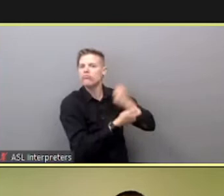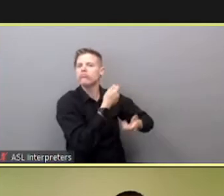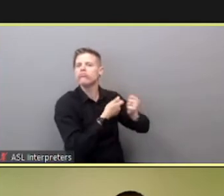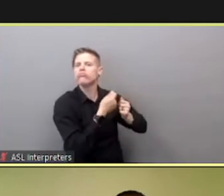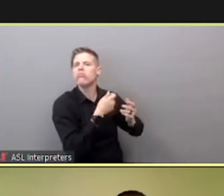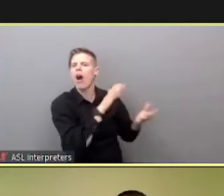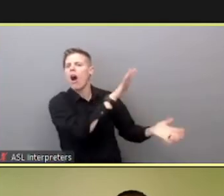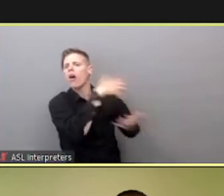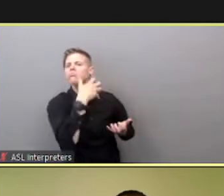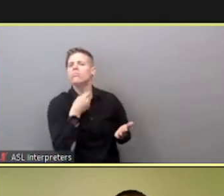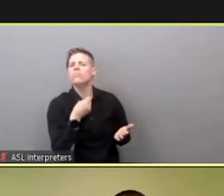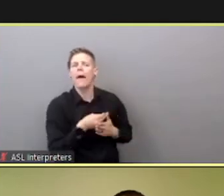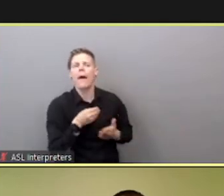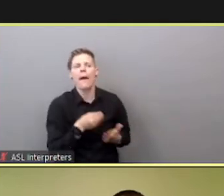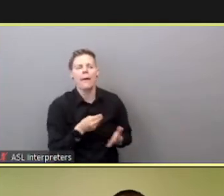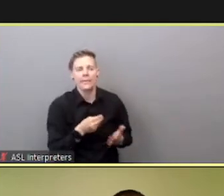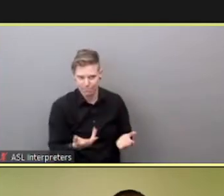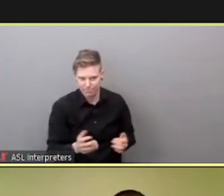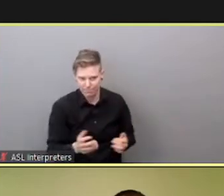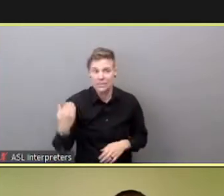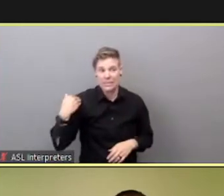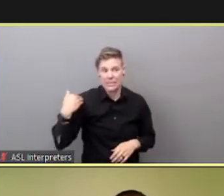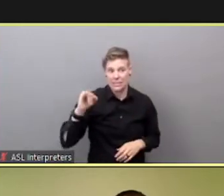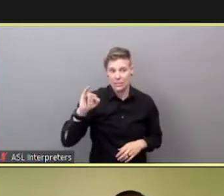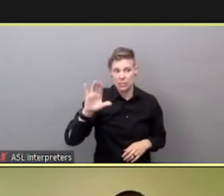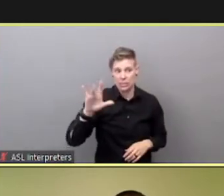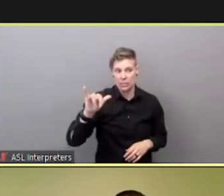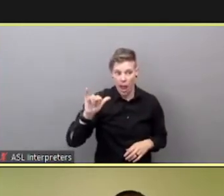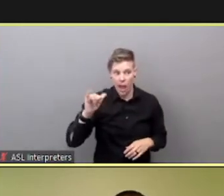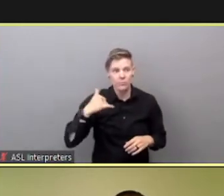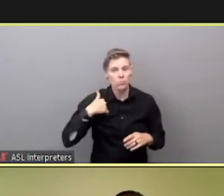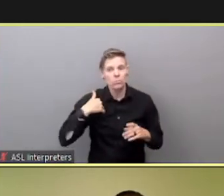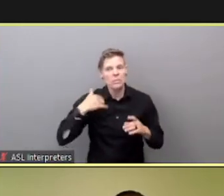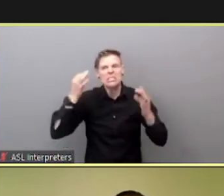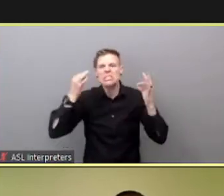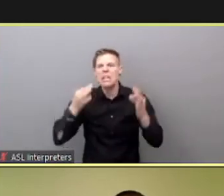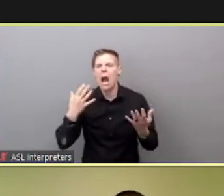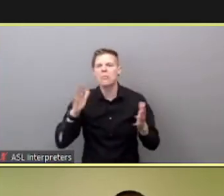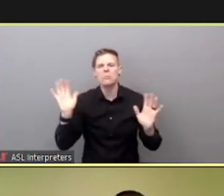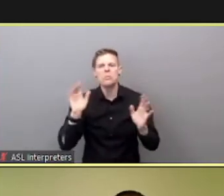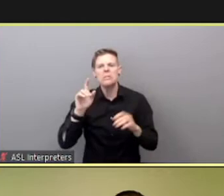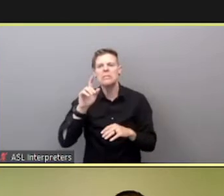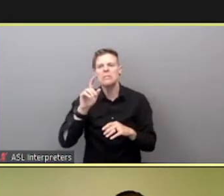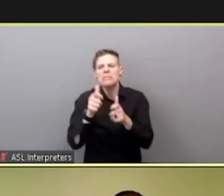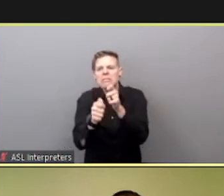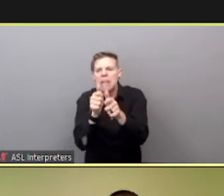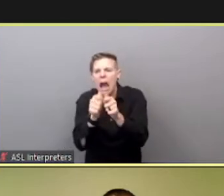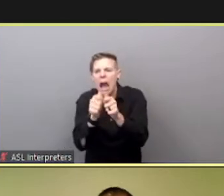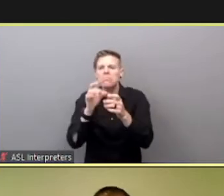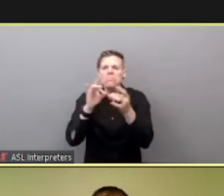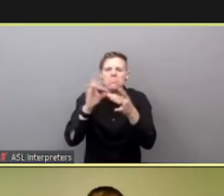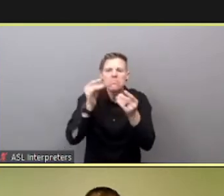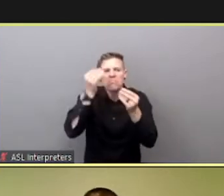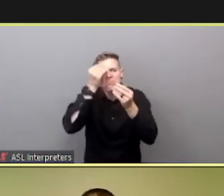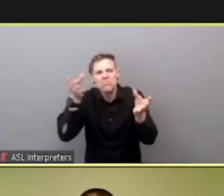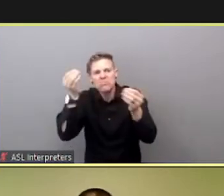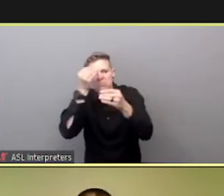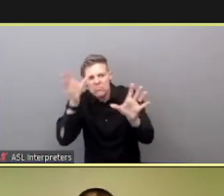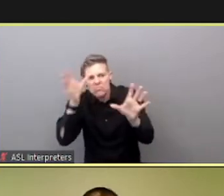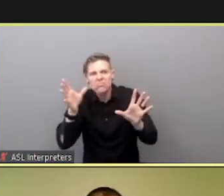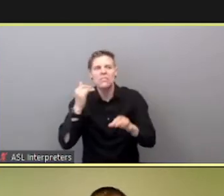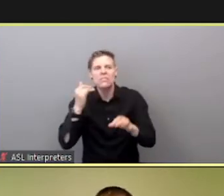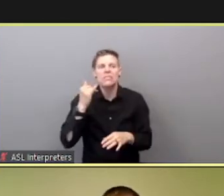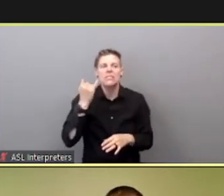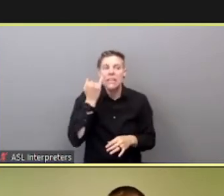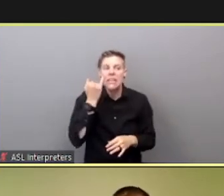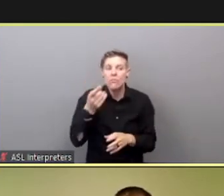Solutions stopped using text messages to communicate with claimants. So if you do receive a text message indicating that